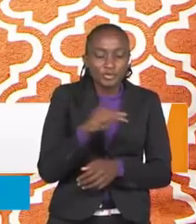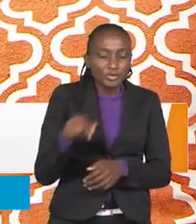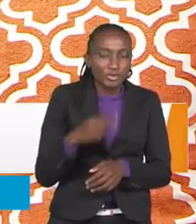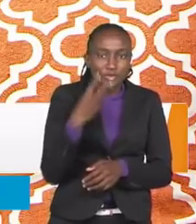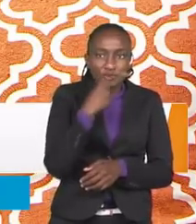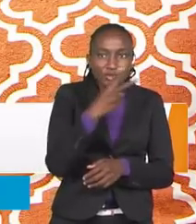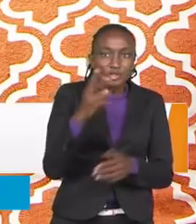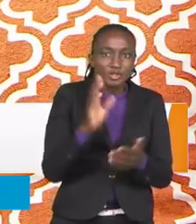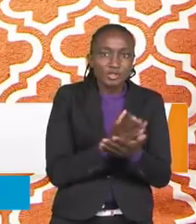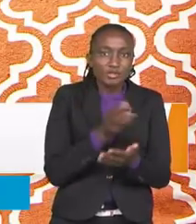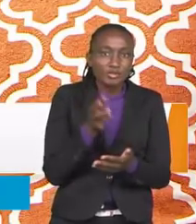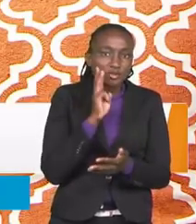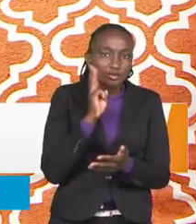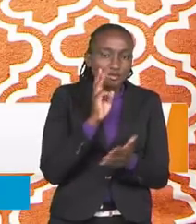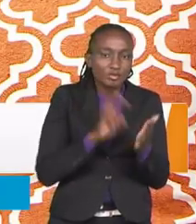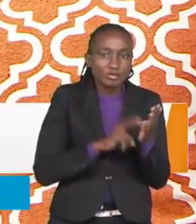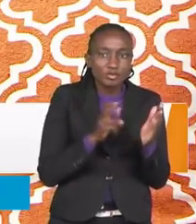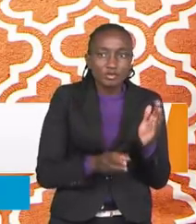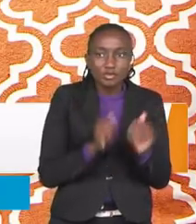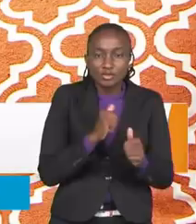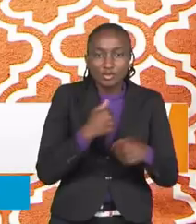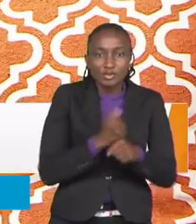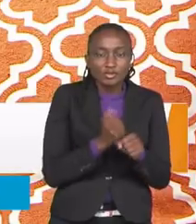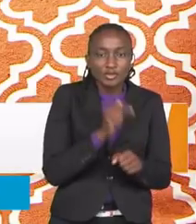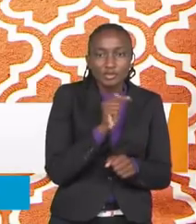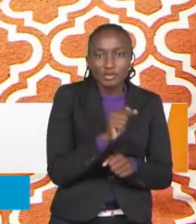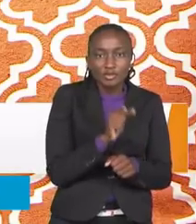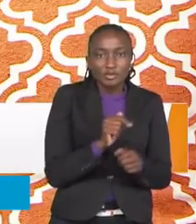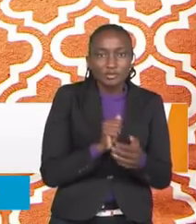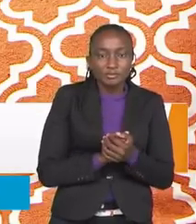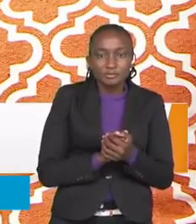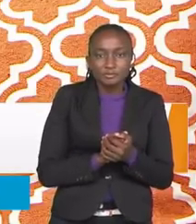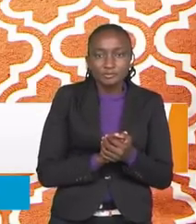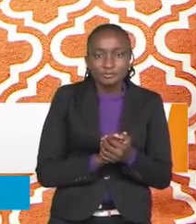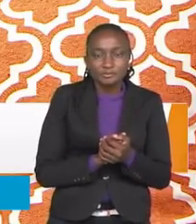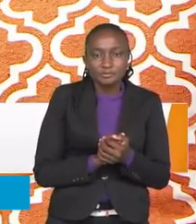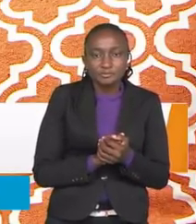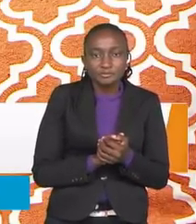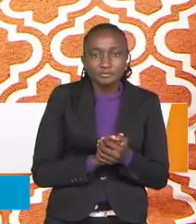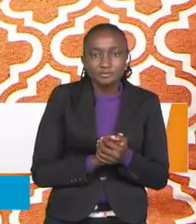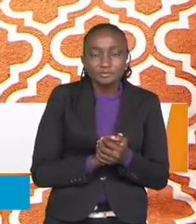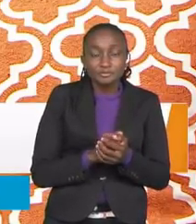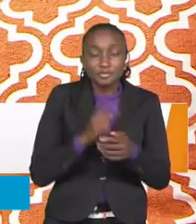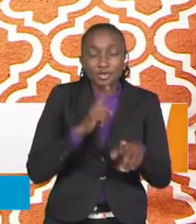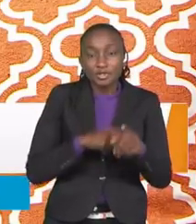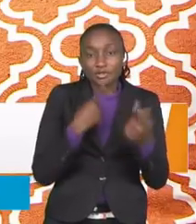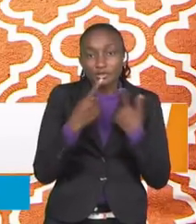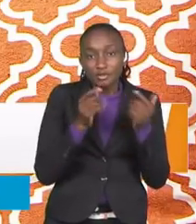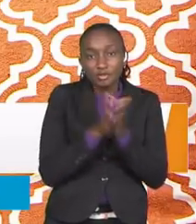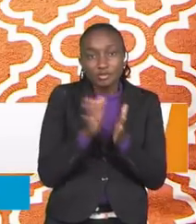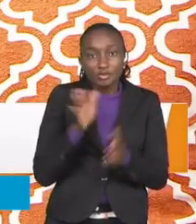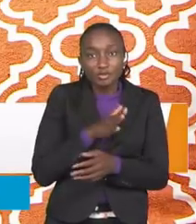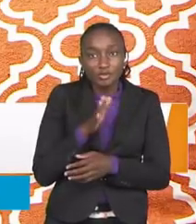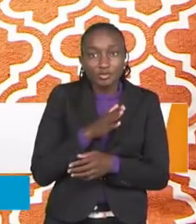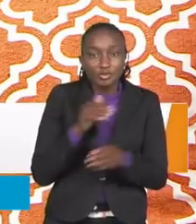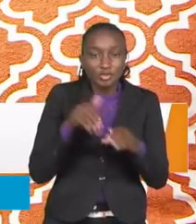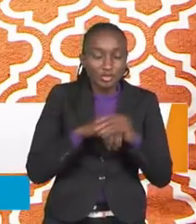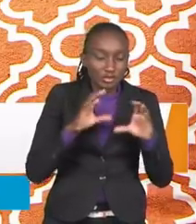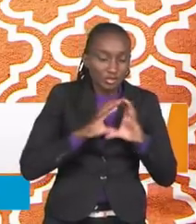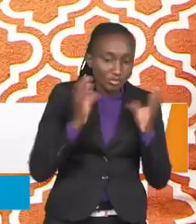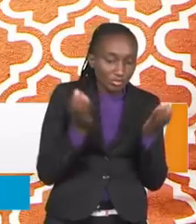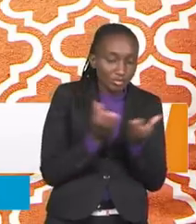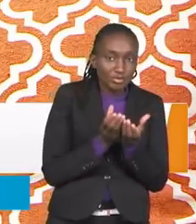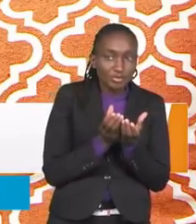were looking at some of the water projects that have been done there. And I was talking to the women in the